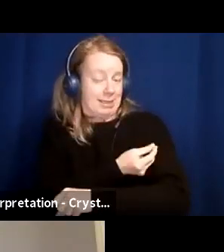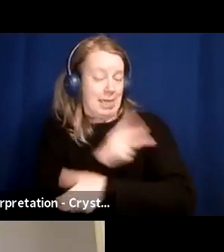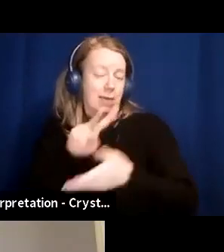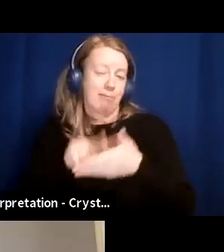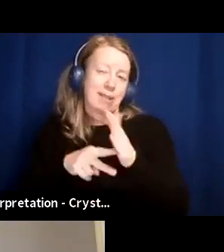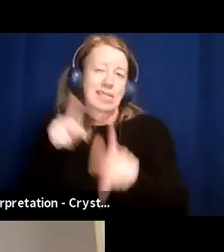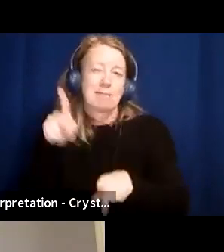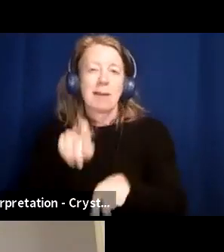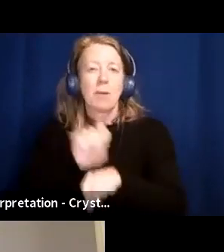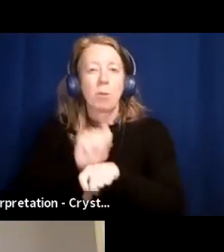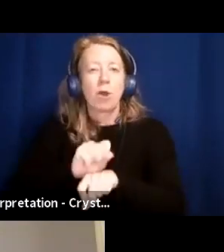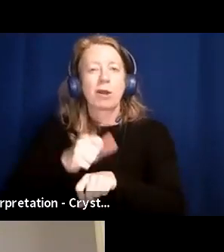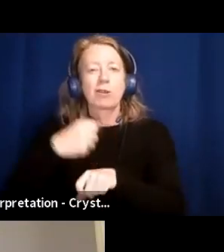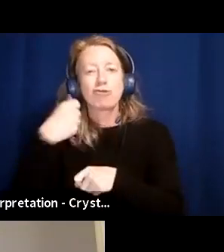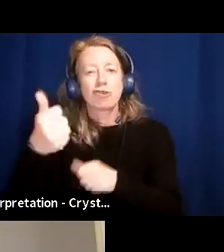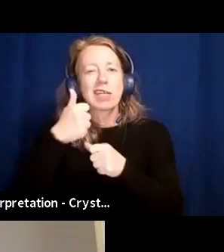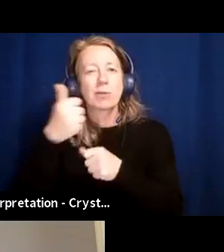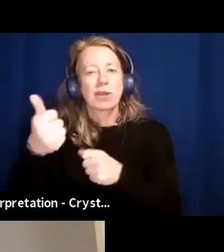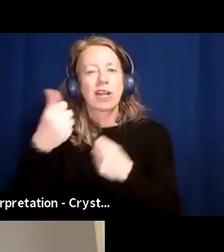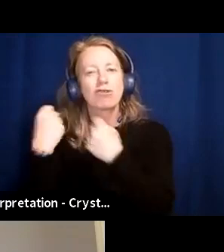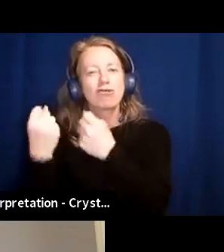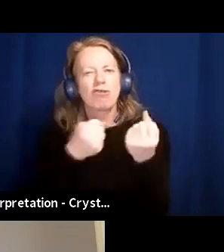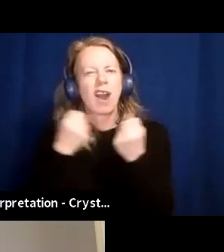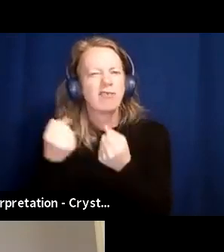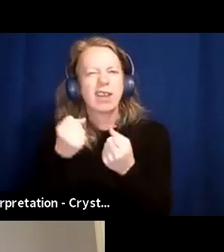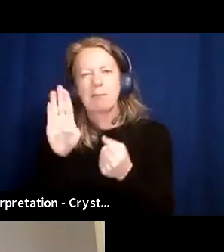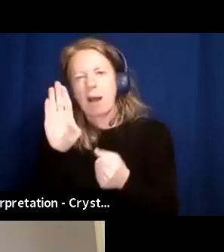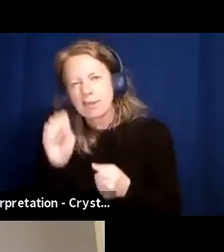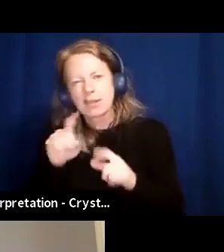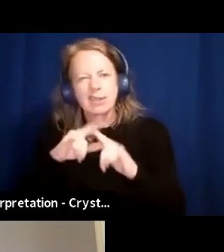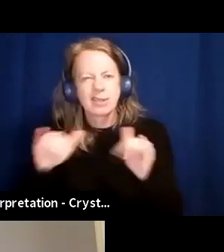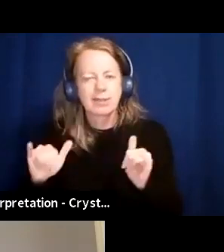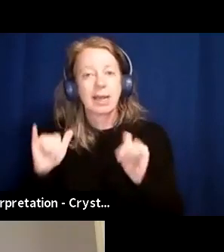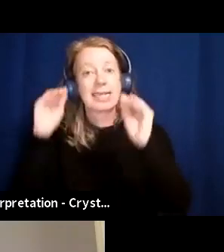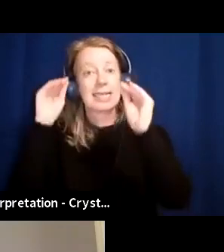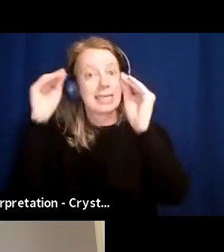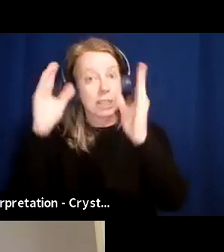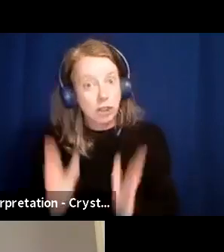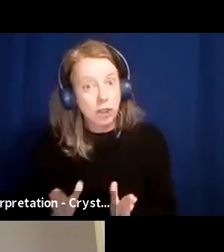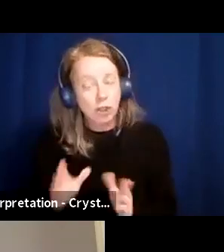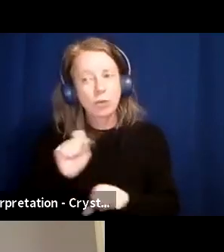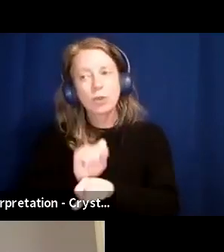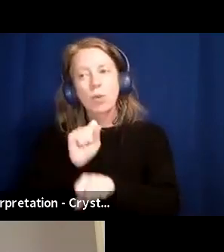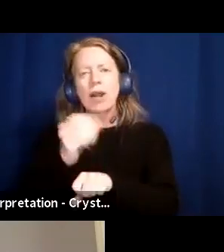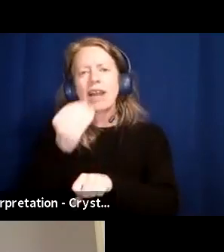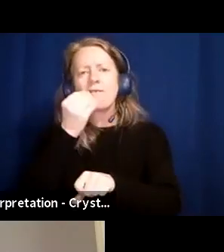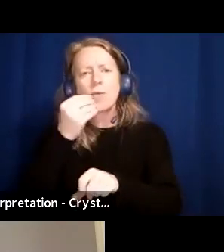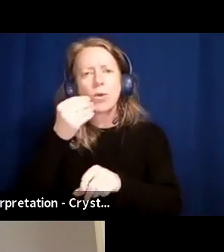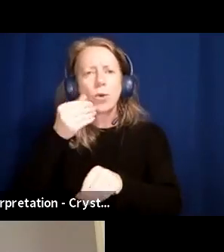in transportation, education, in, food processing plants,